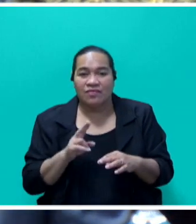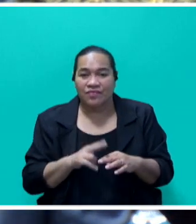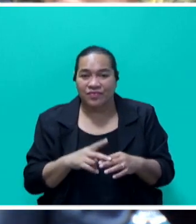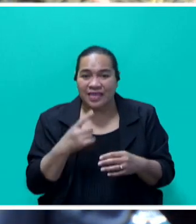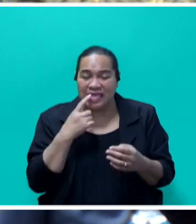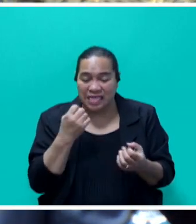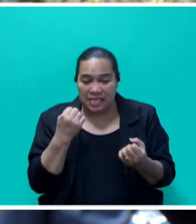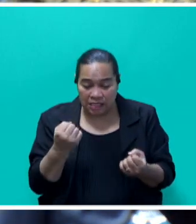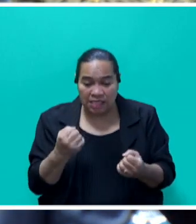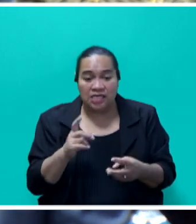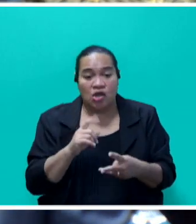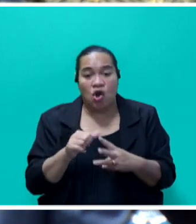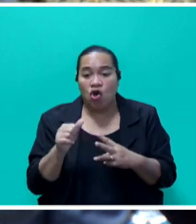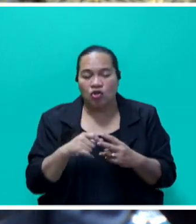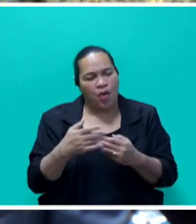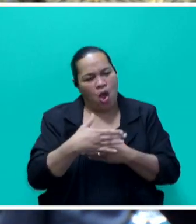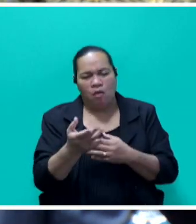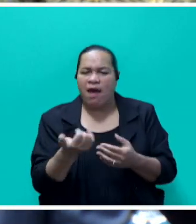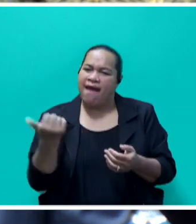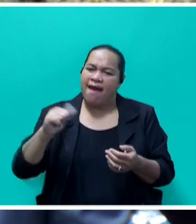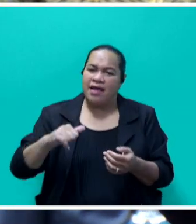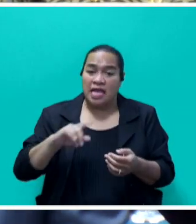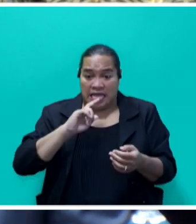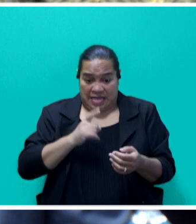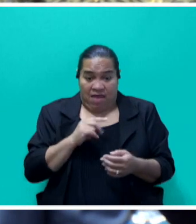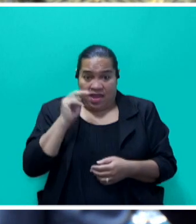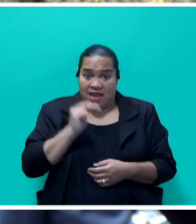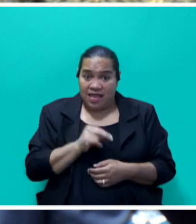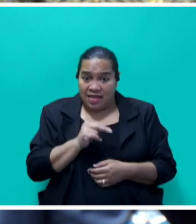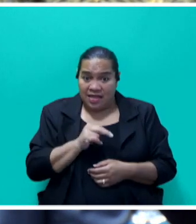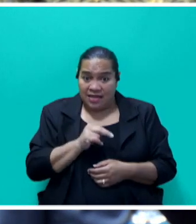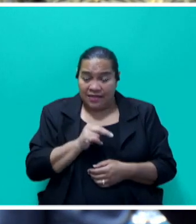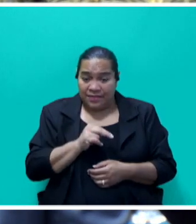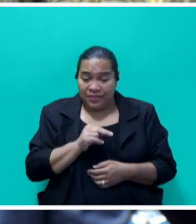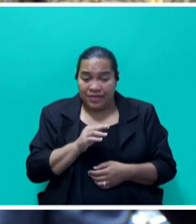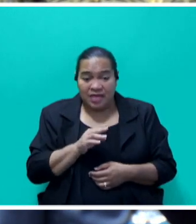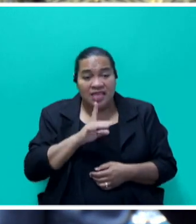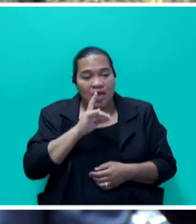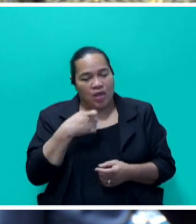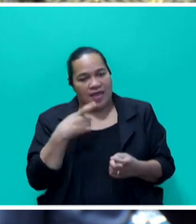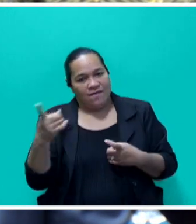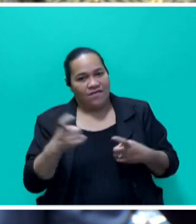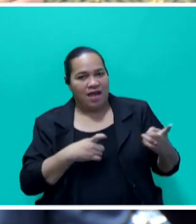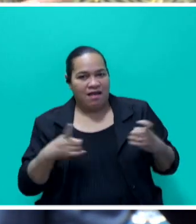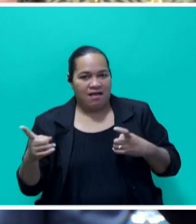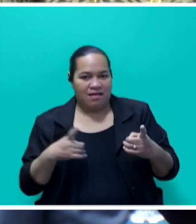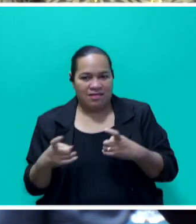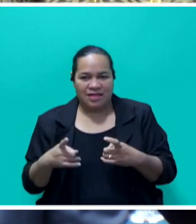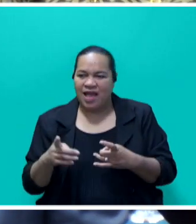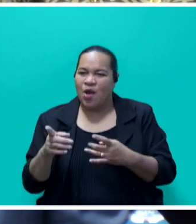we are open to all agencies, and on a need basis, upon invitation, we bring